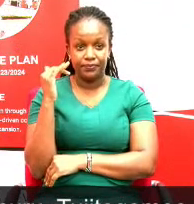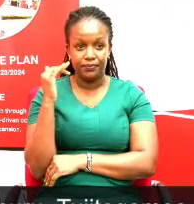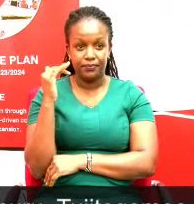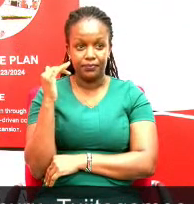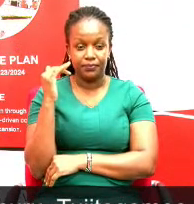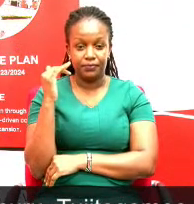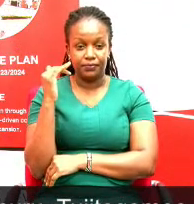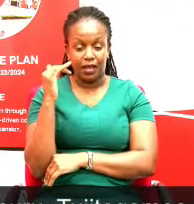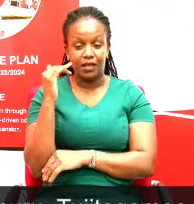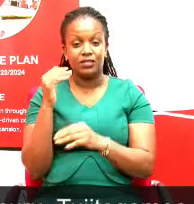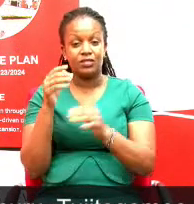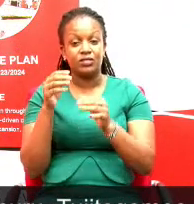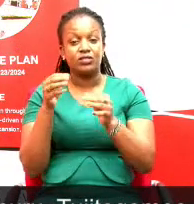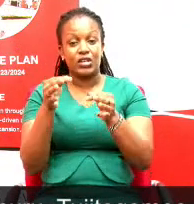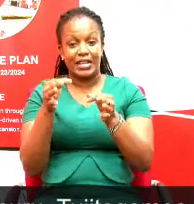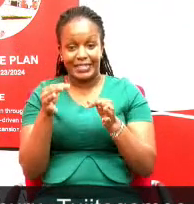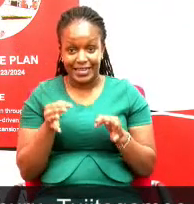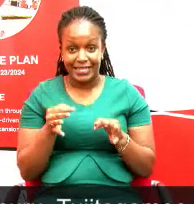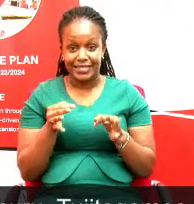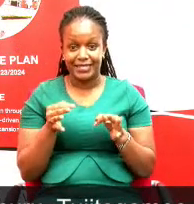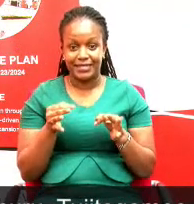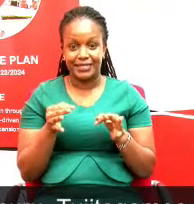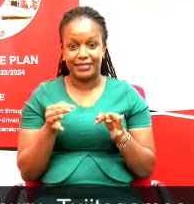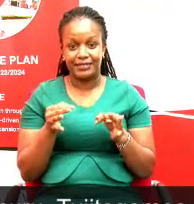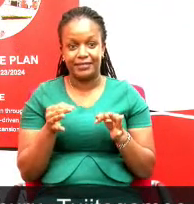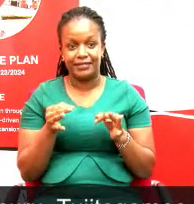And that's why Treasury,